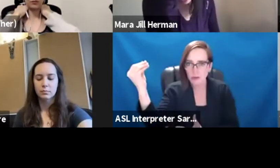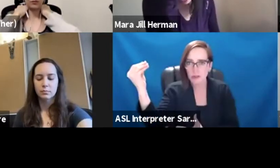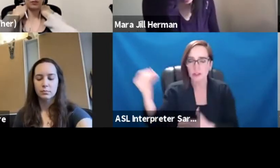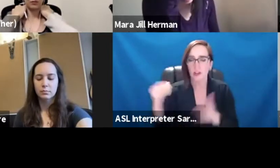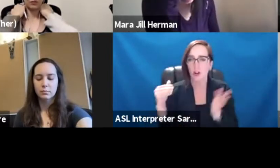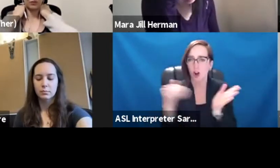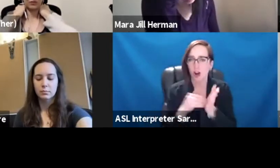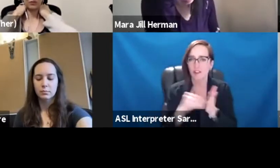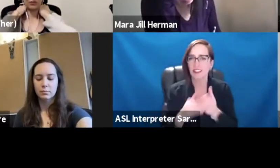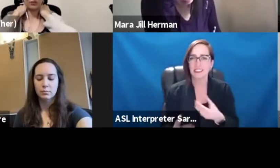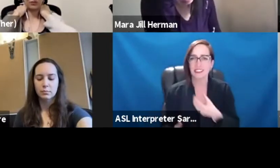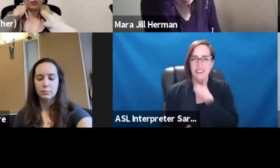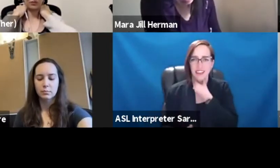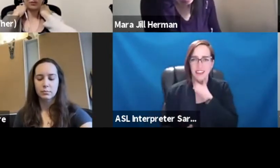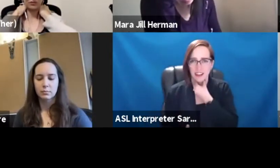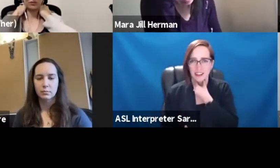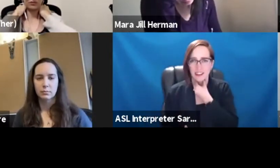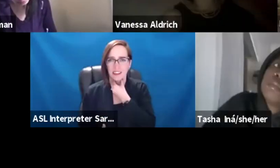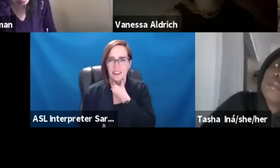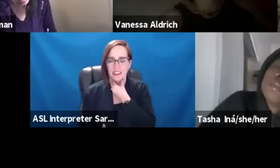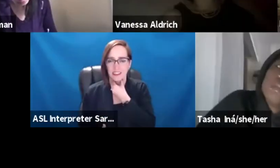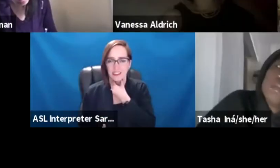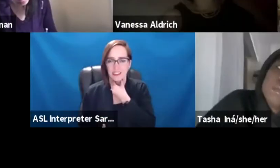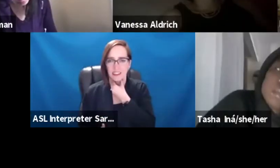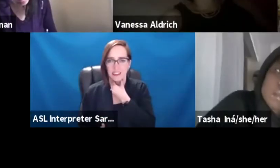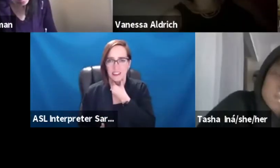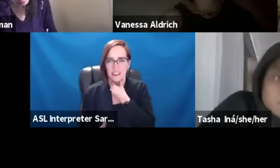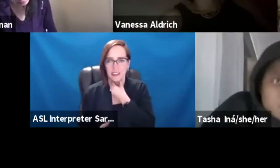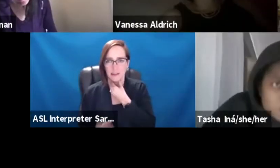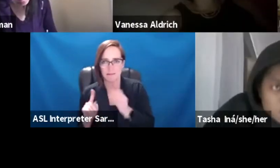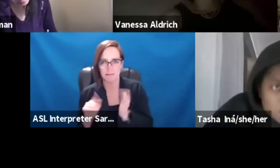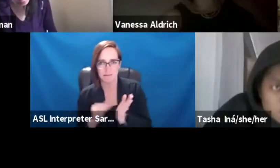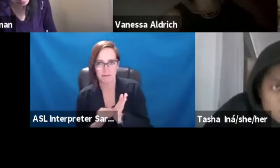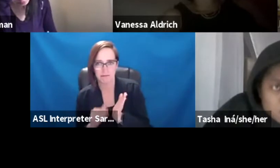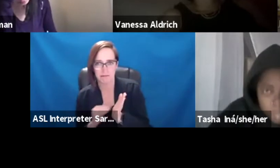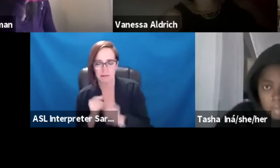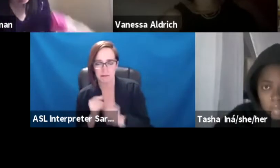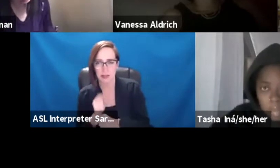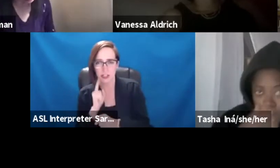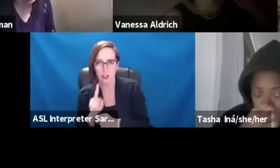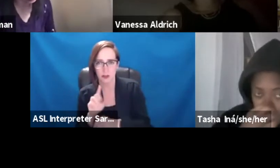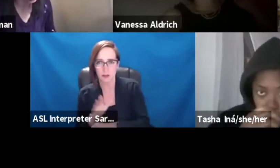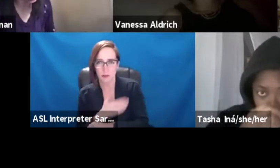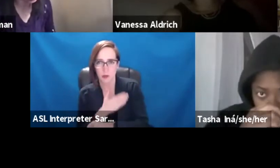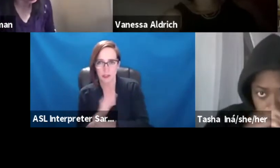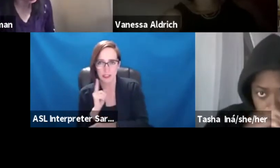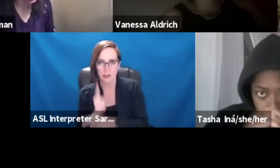Excuse me, one moment. I need to make sure this thing is playing properly.